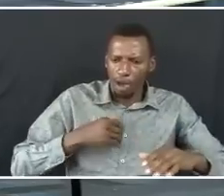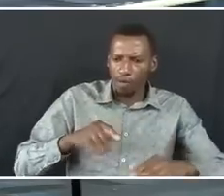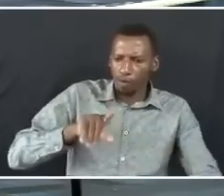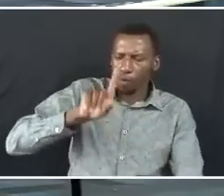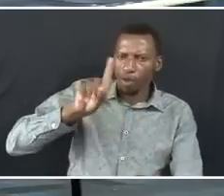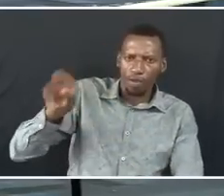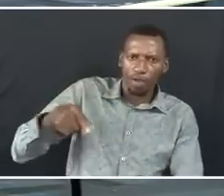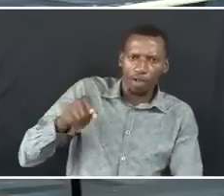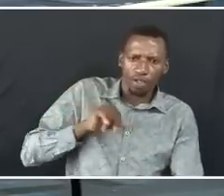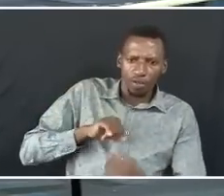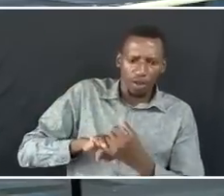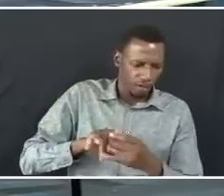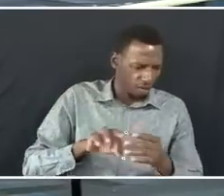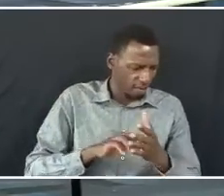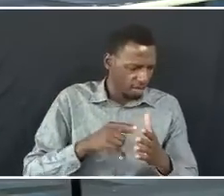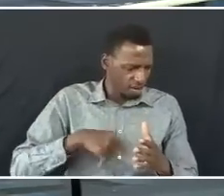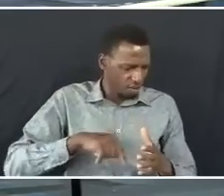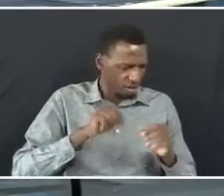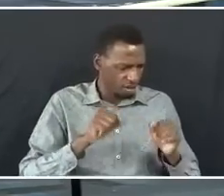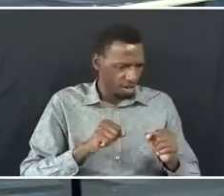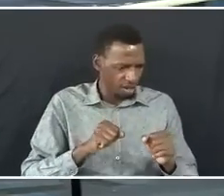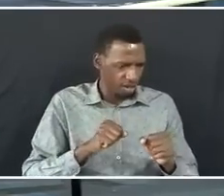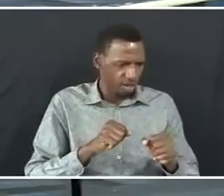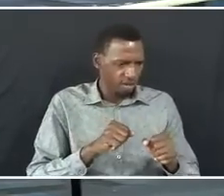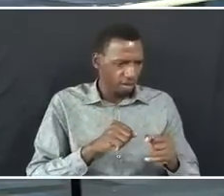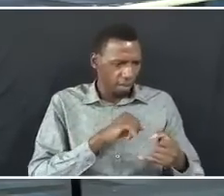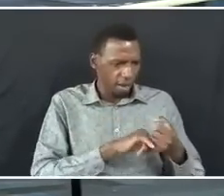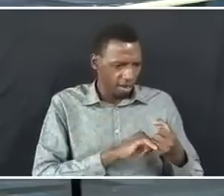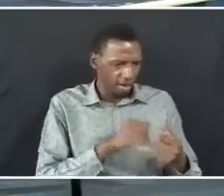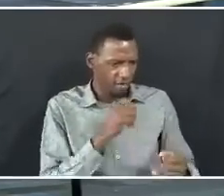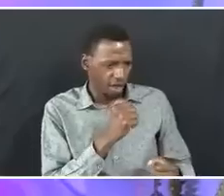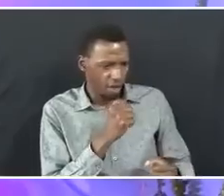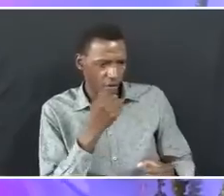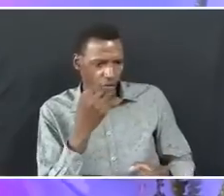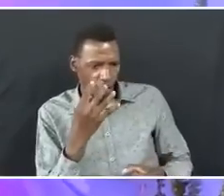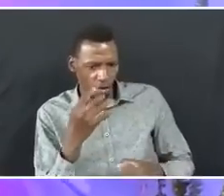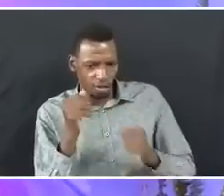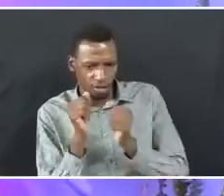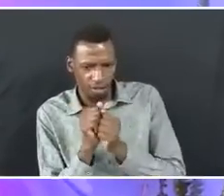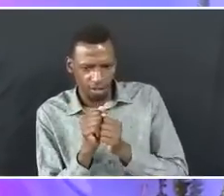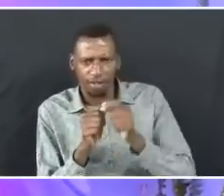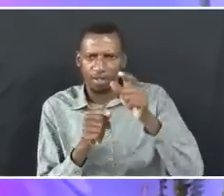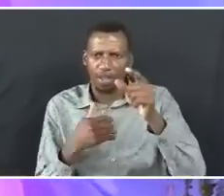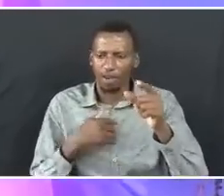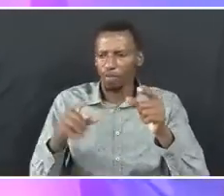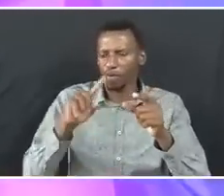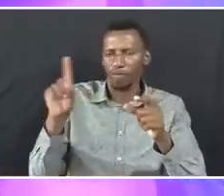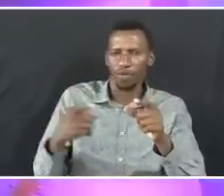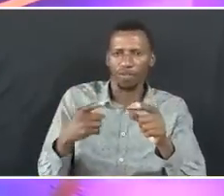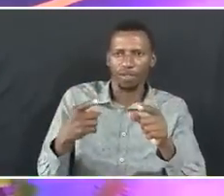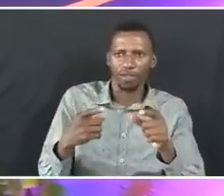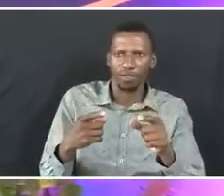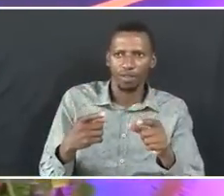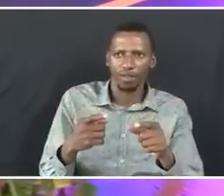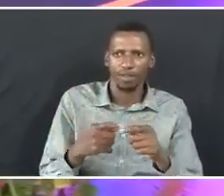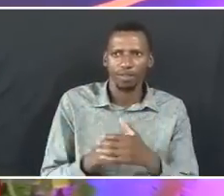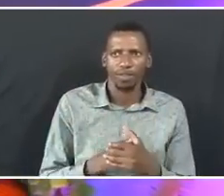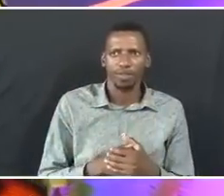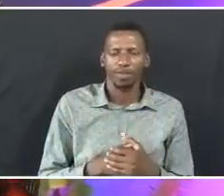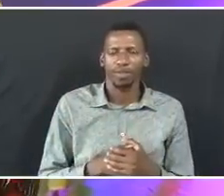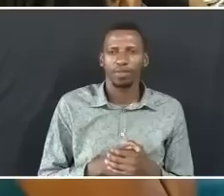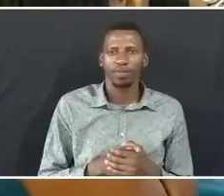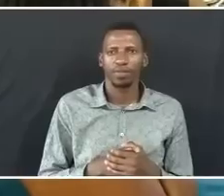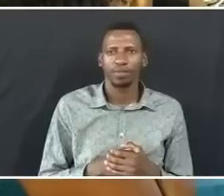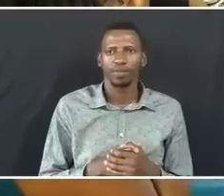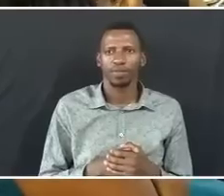wives. So we can also keep at least 5, 4, 4, 10, 10. I mean 10 versus 1,000. Iyo ratio. Hata wesi unaiangalia vizuri.